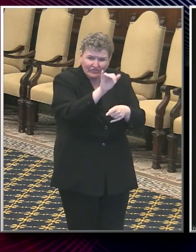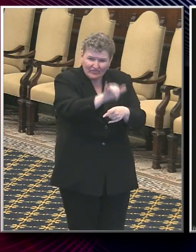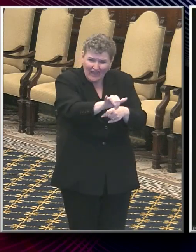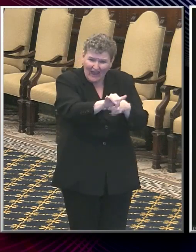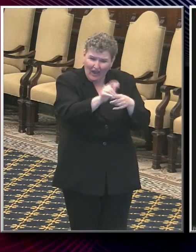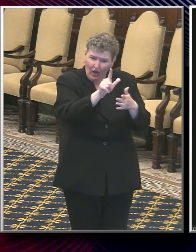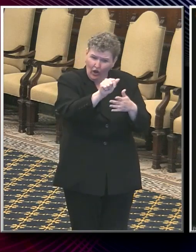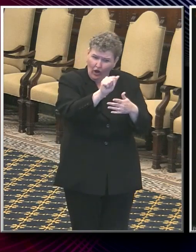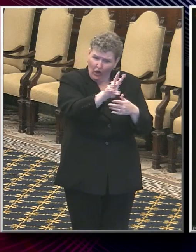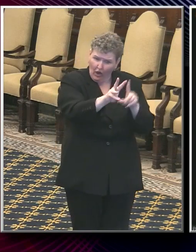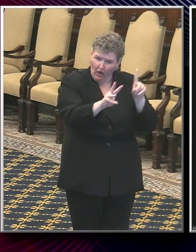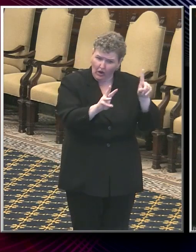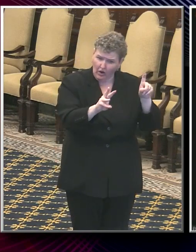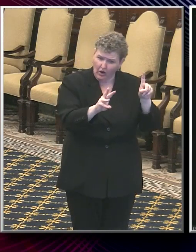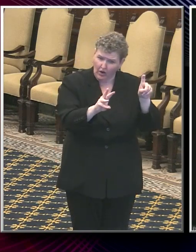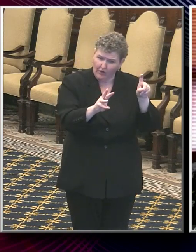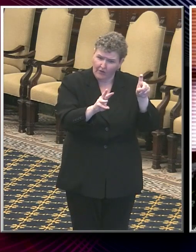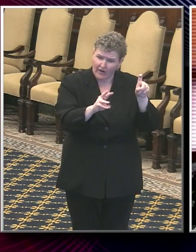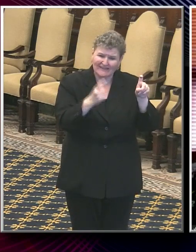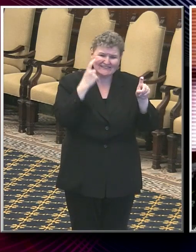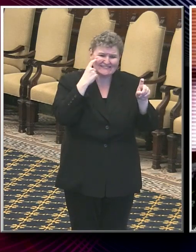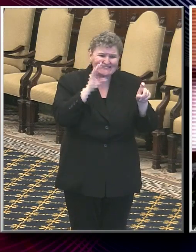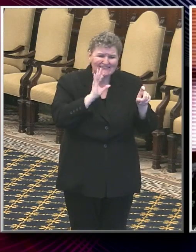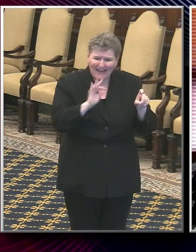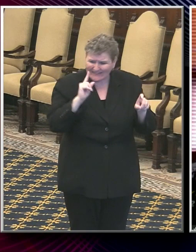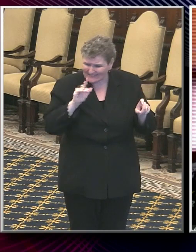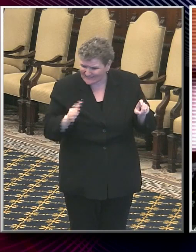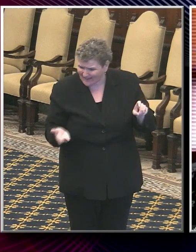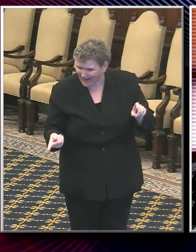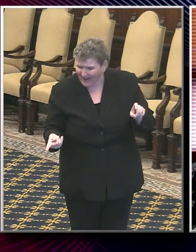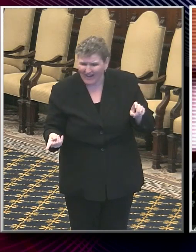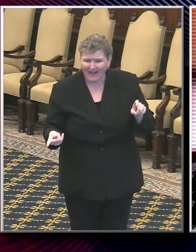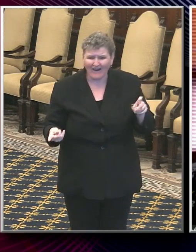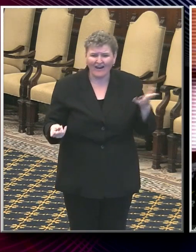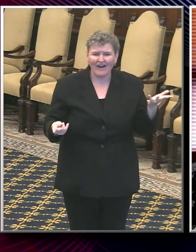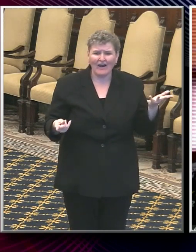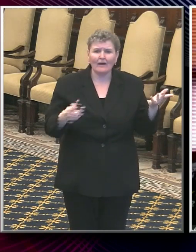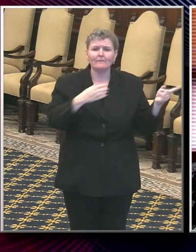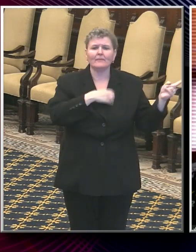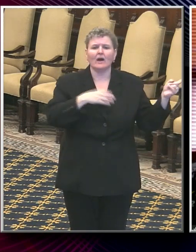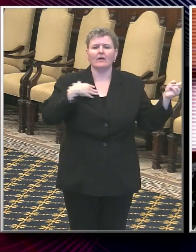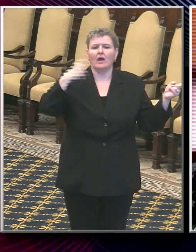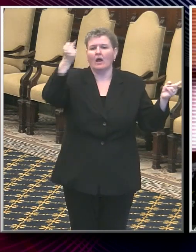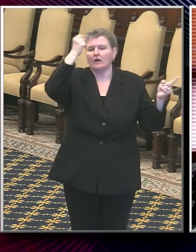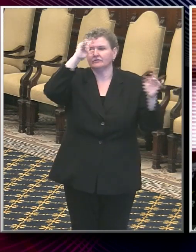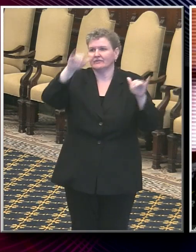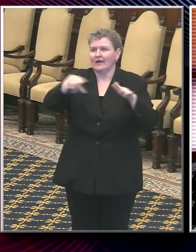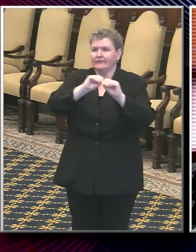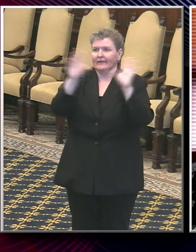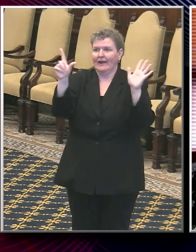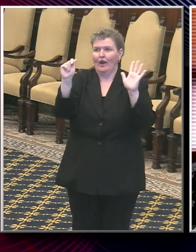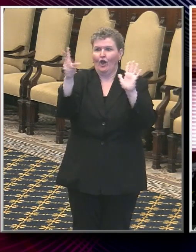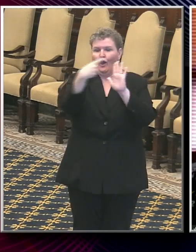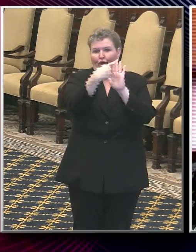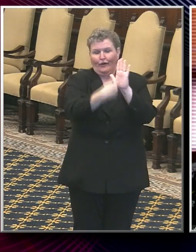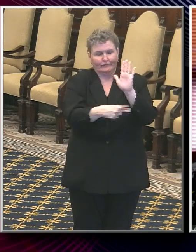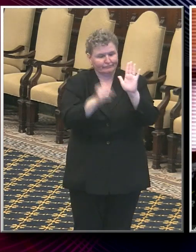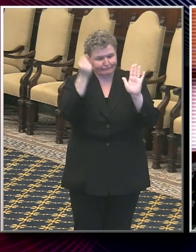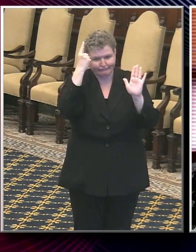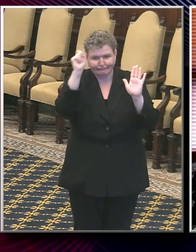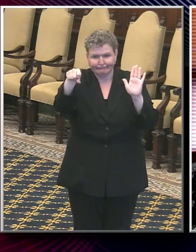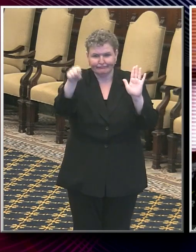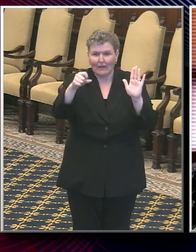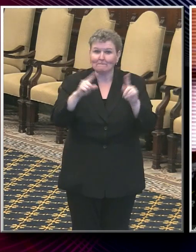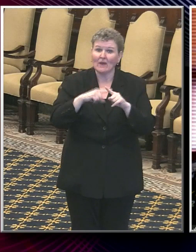in light of this 9-year-old's death? I mean, I understand the laws on the books. I don't know how practically or operationally we would enter